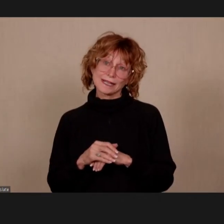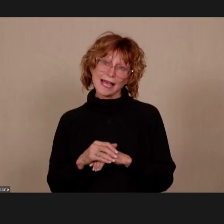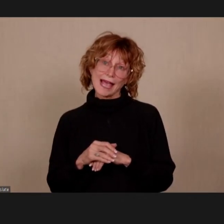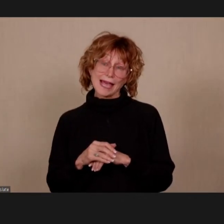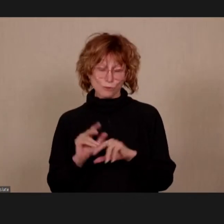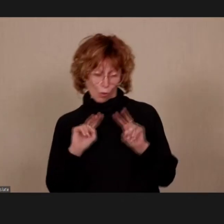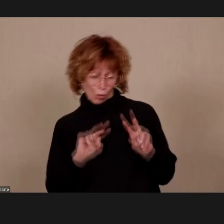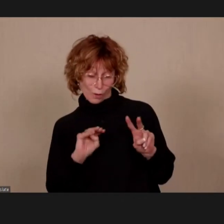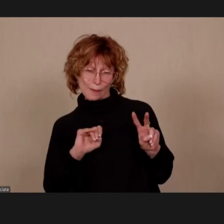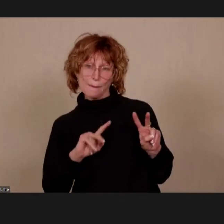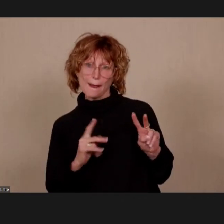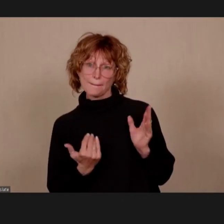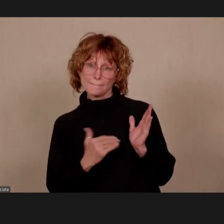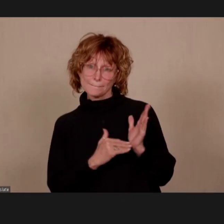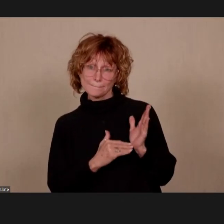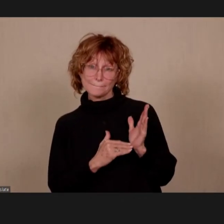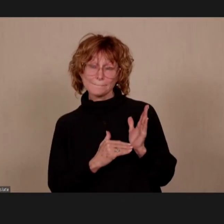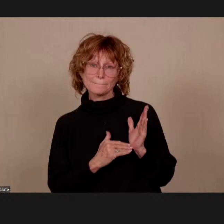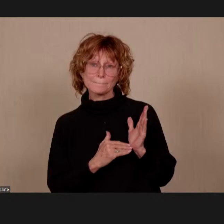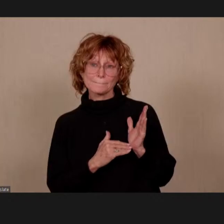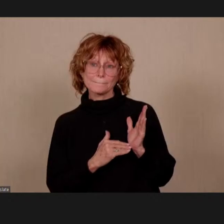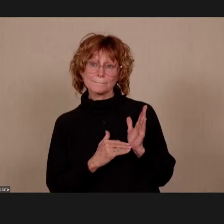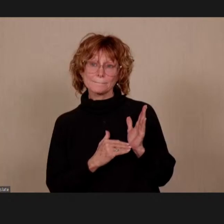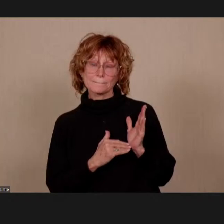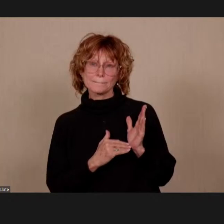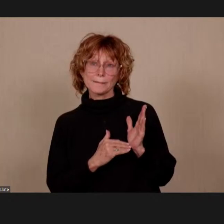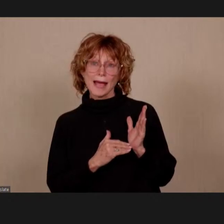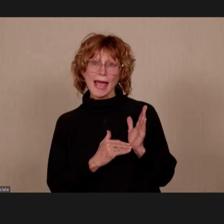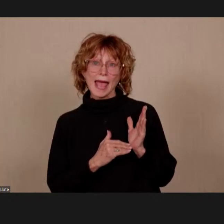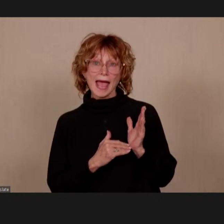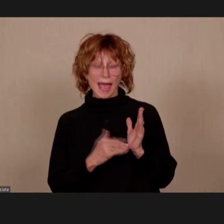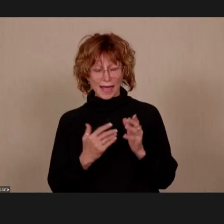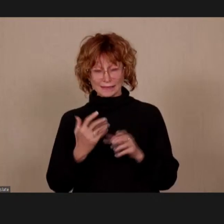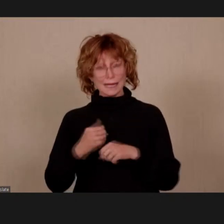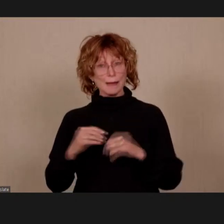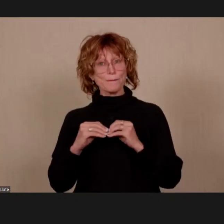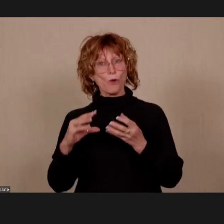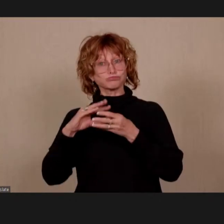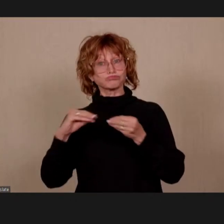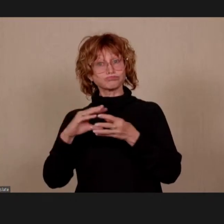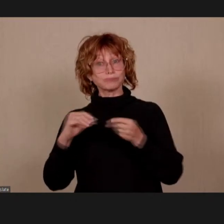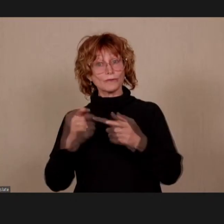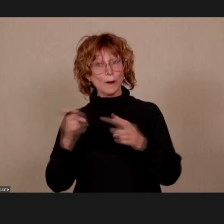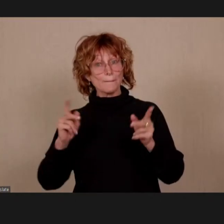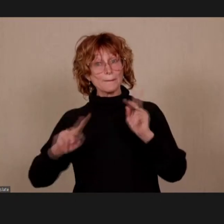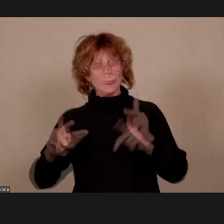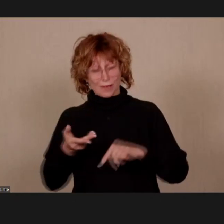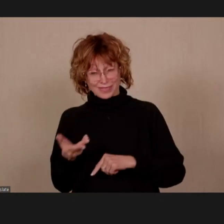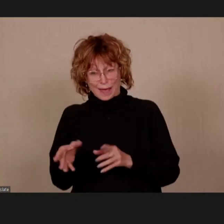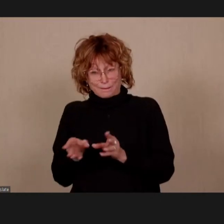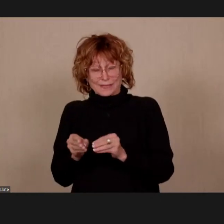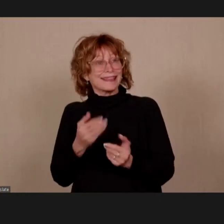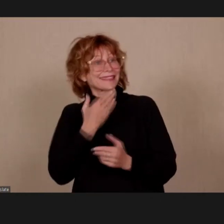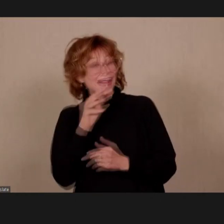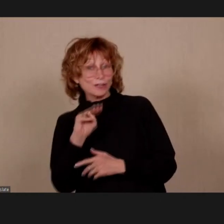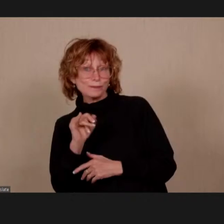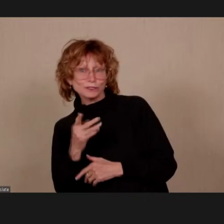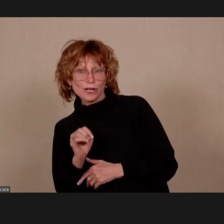the maps and take more testimony at that meeting. That sounds great. Thank you, Michelle. And